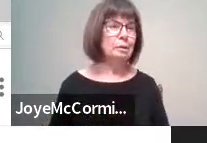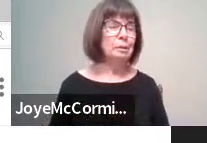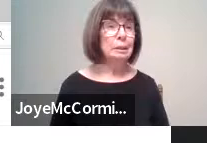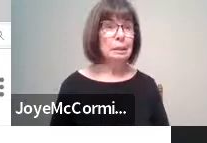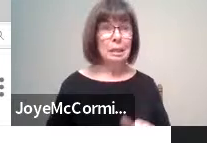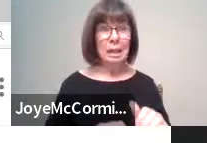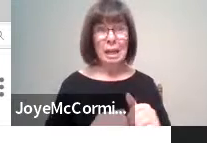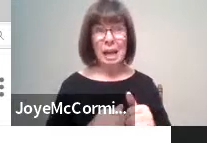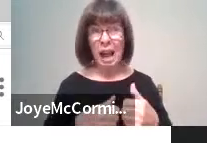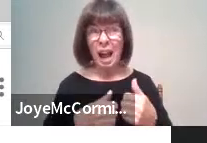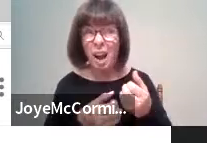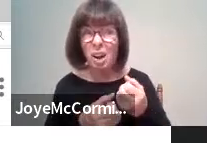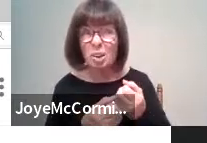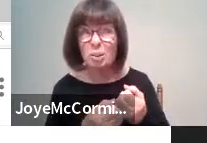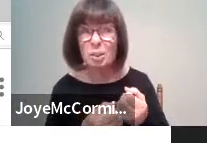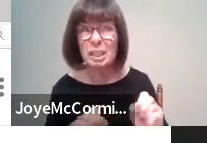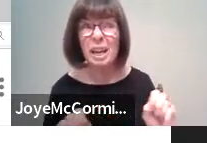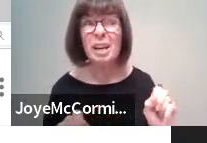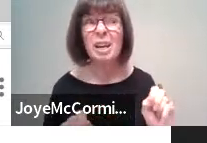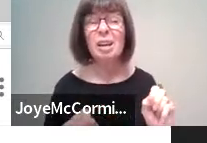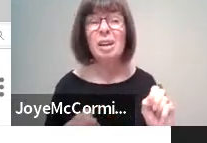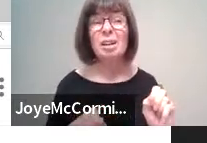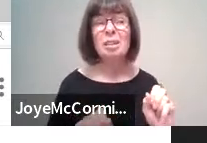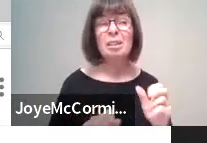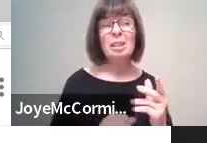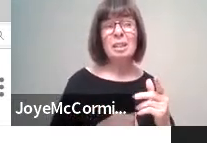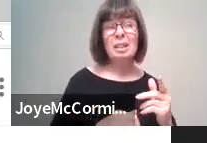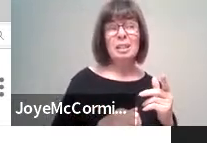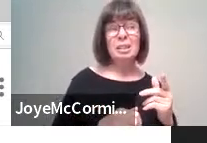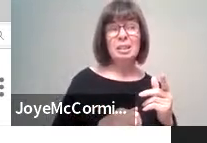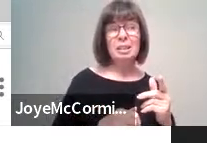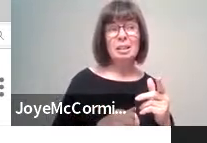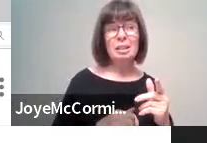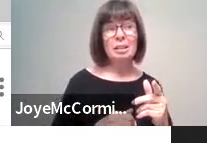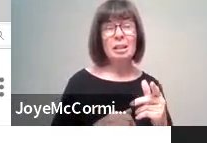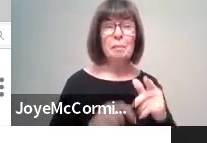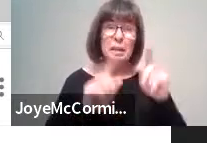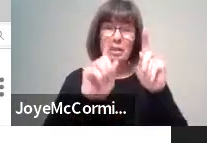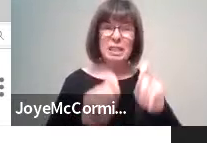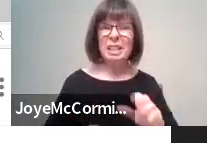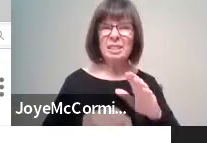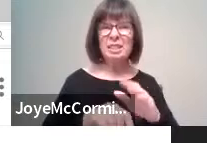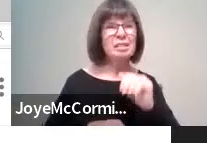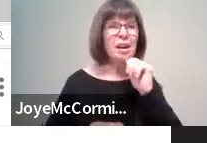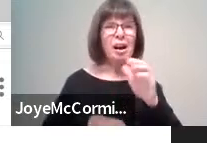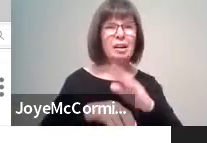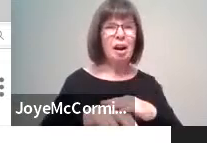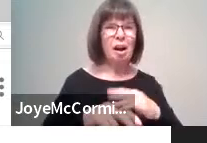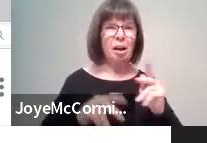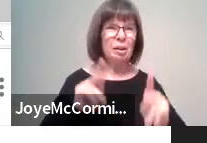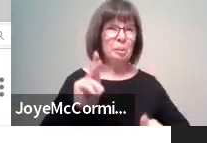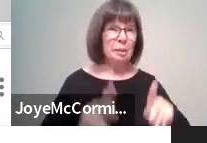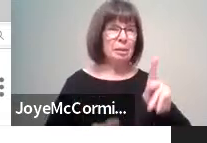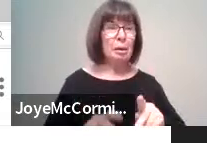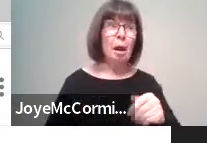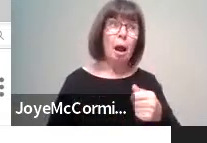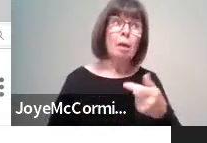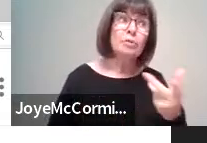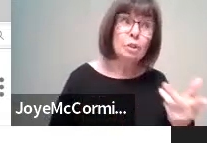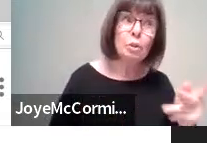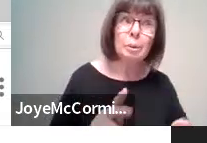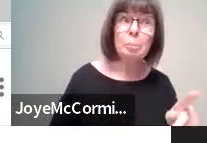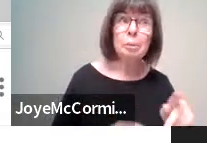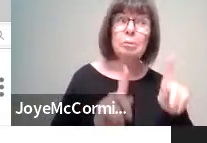how safe are these since the testing's been on non-humans, although a few humans have been